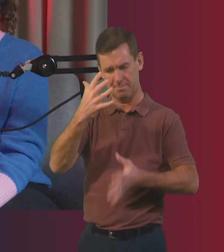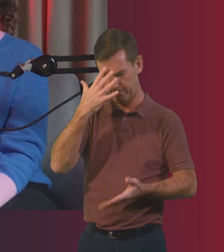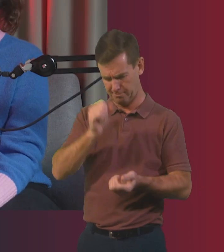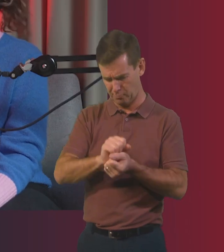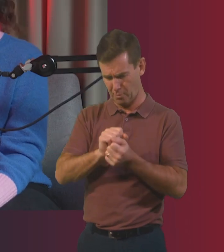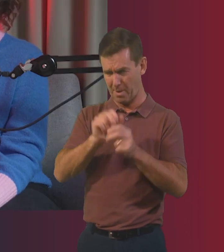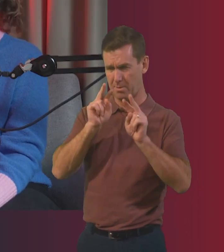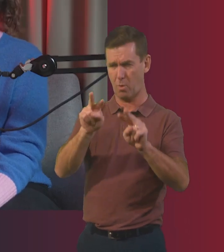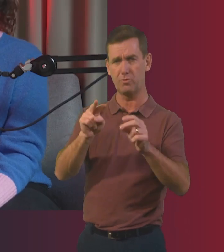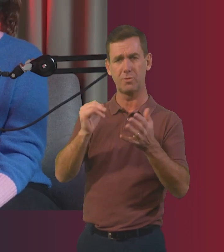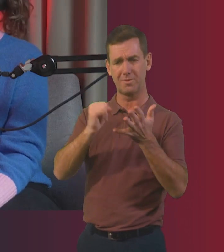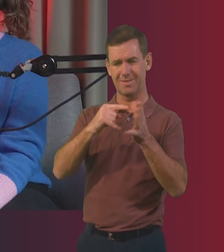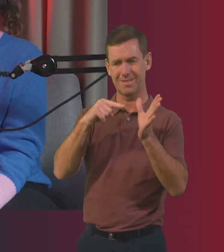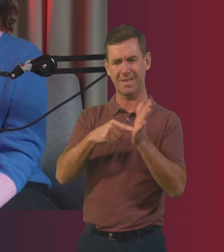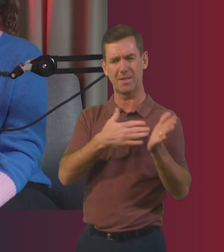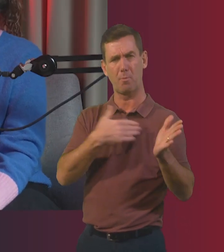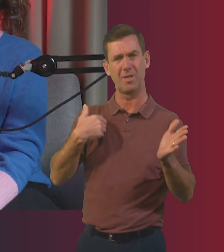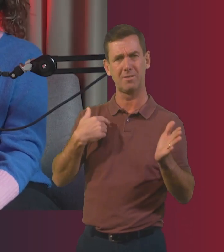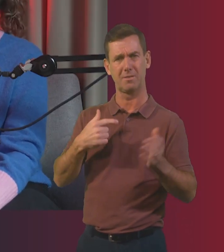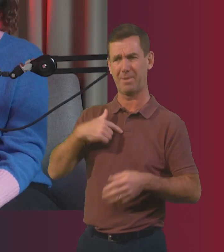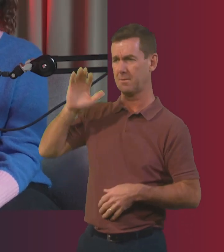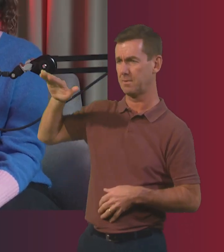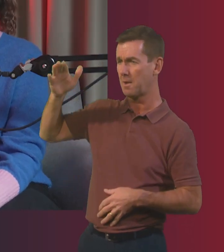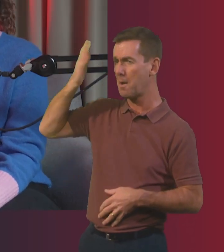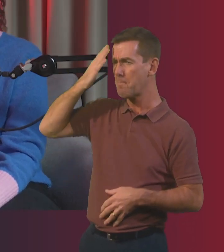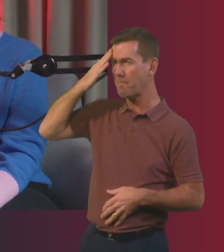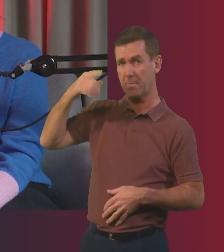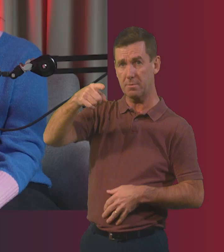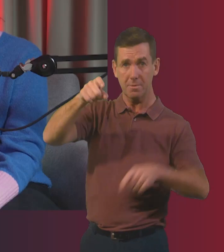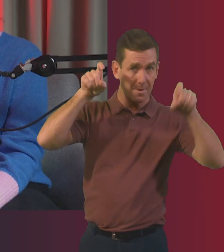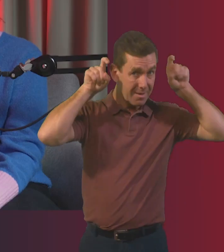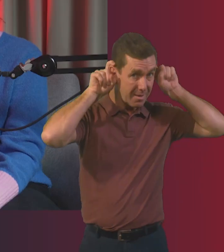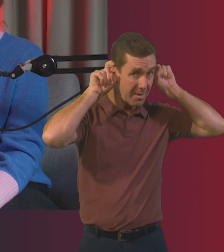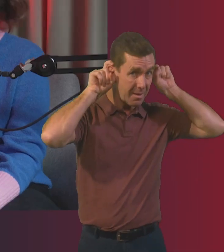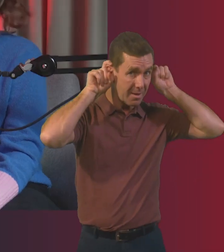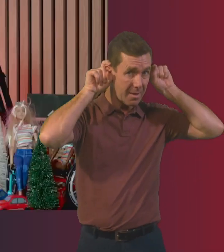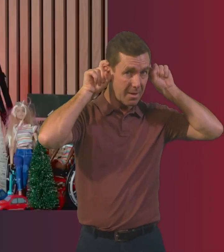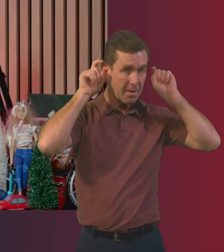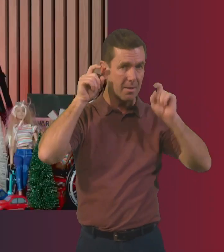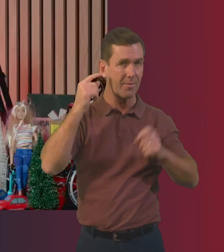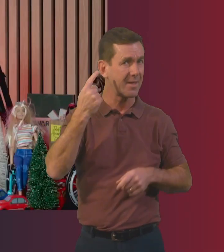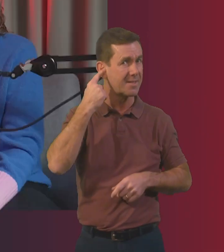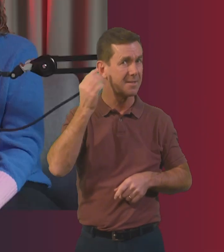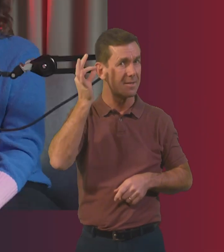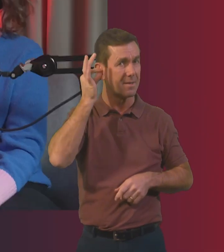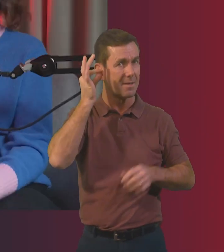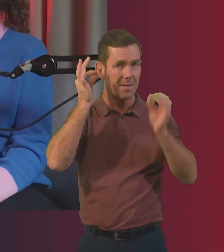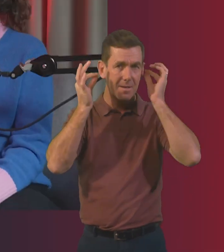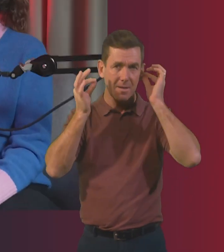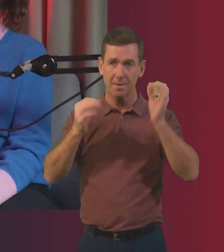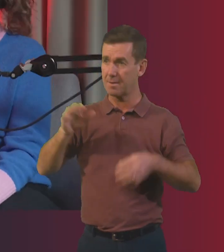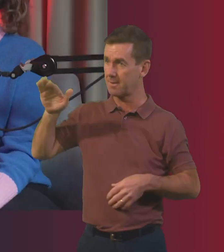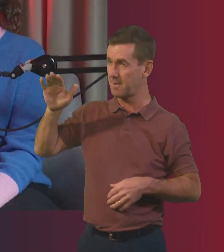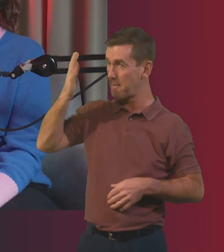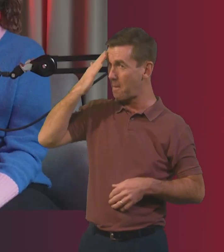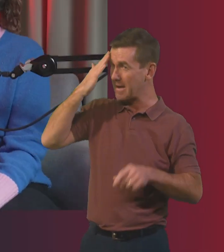morning. And I went running up to my mum because I was like, oh my gosh, they've got hearing aids. Look, they've got hearing aids because they had those little clear in wires going down. Yeah. It's like,